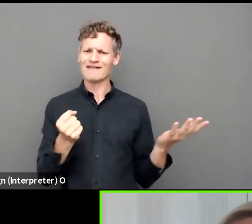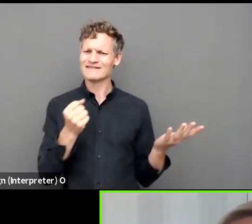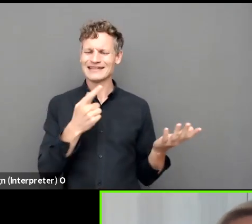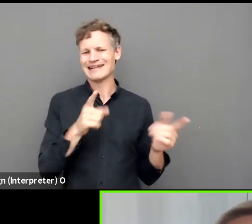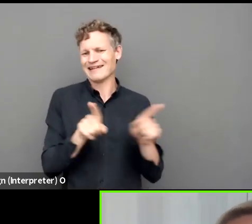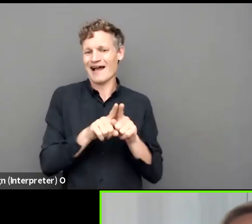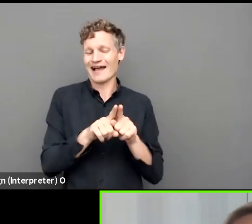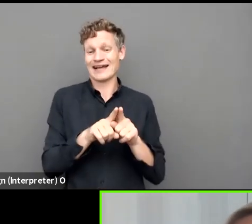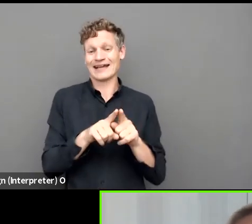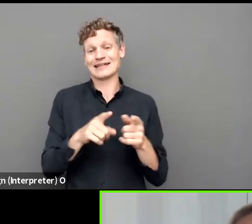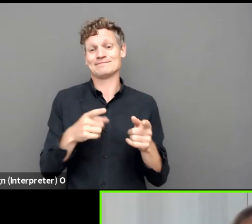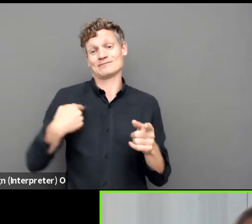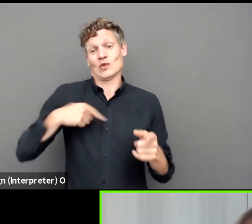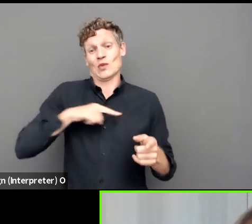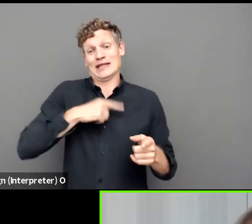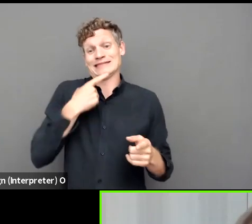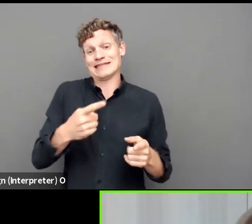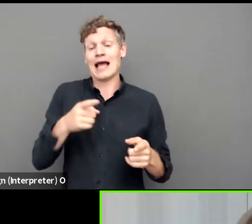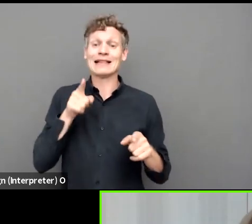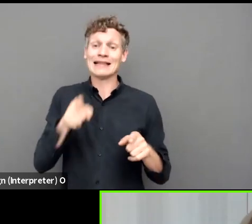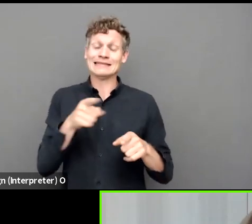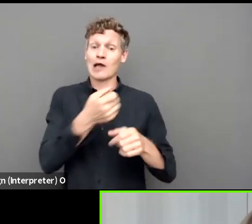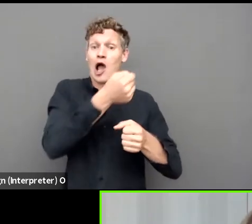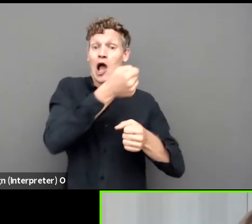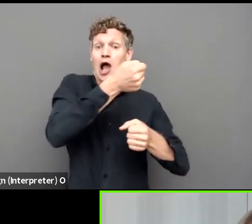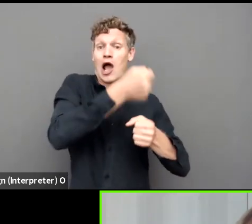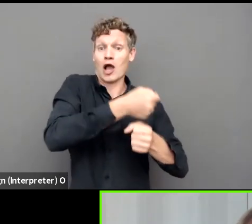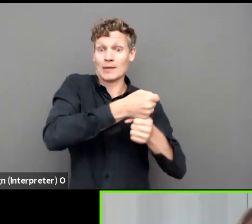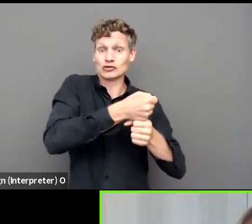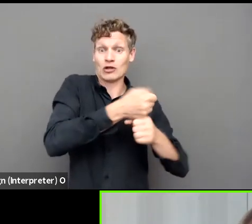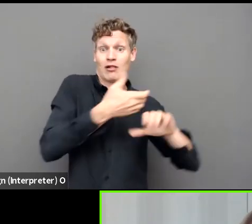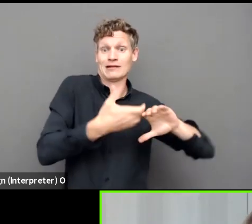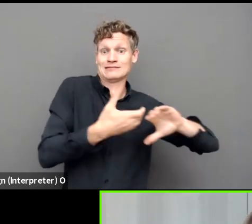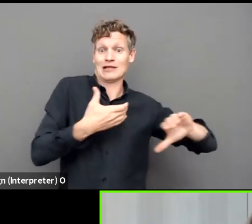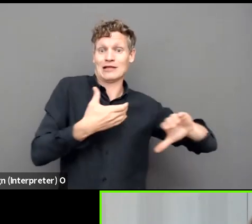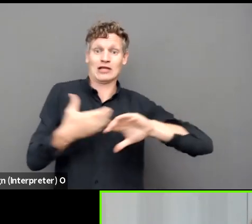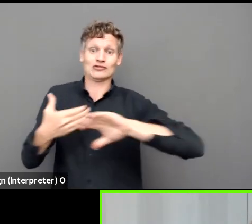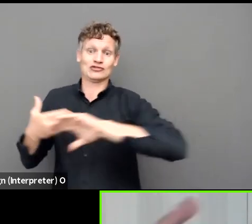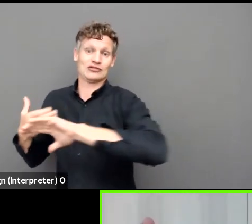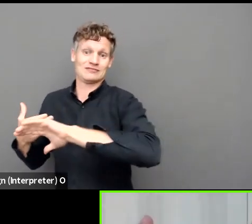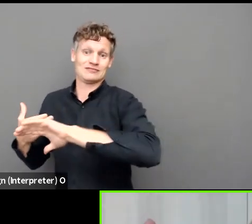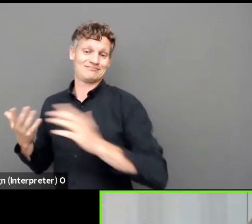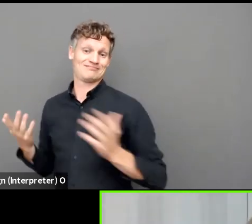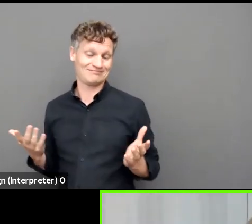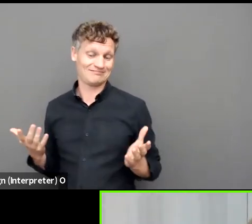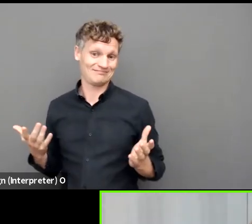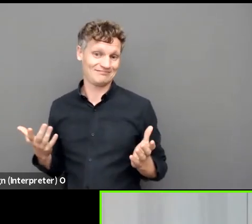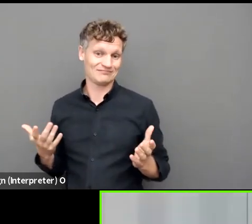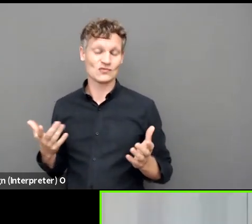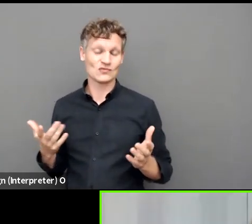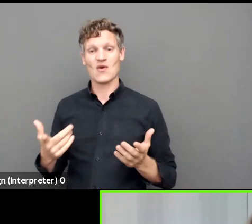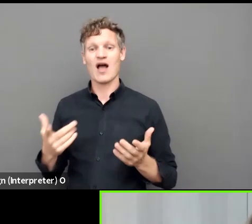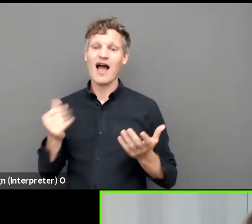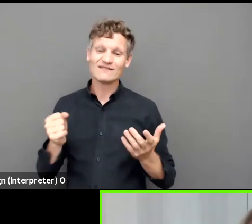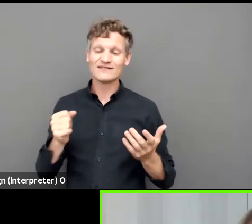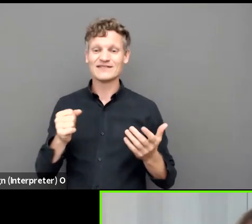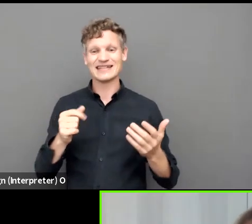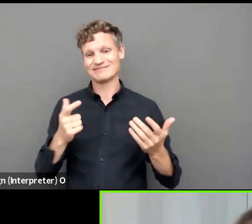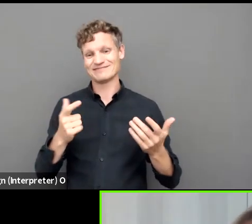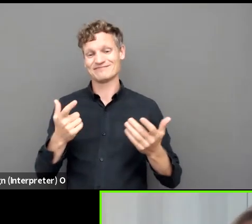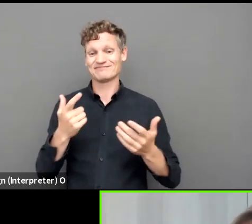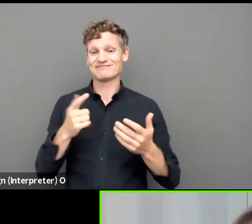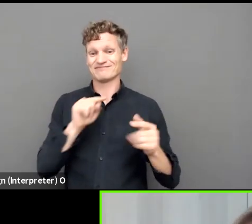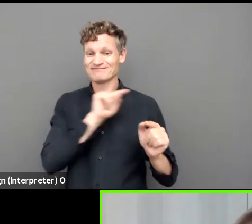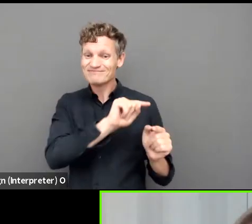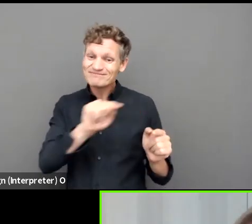like to call it, just men and women choosing different career paths, and then career advancement. In defense